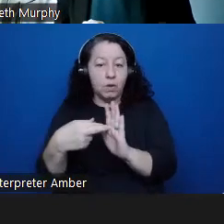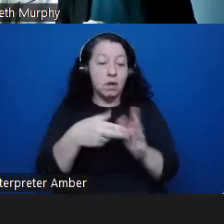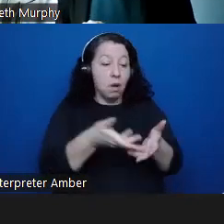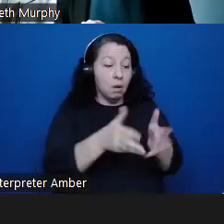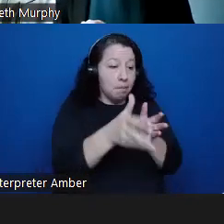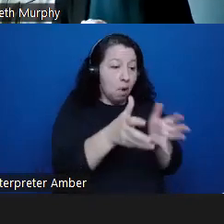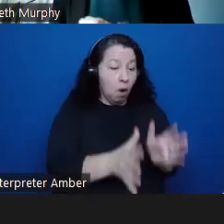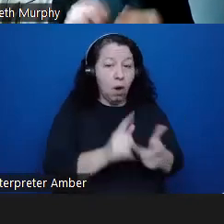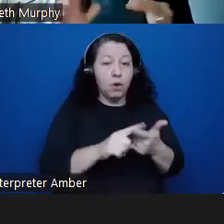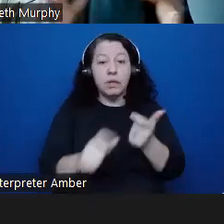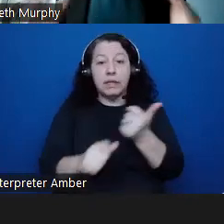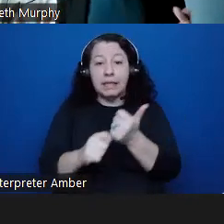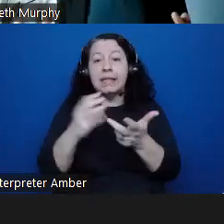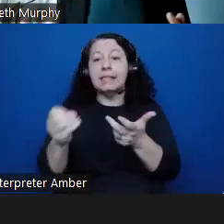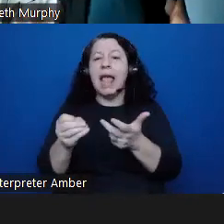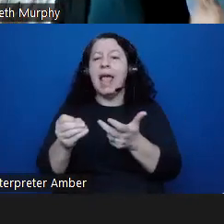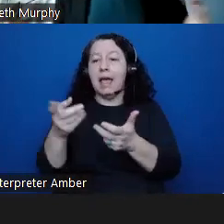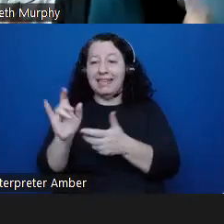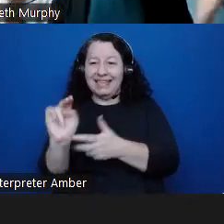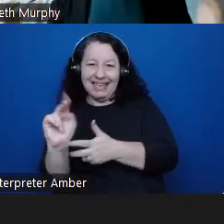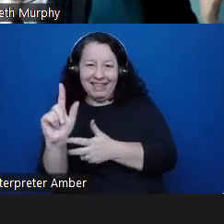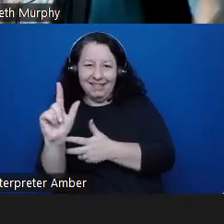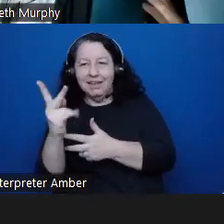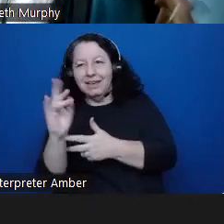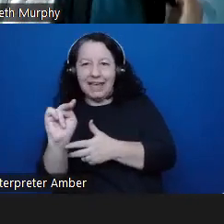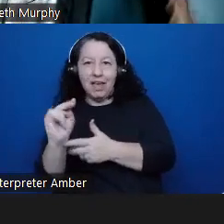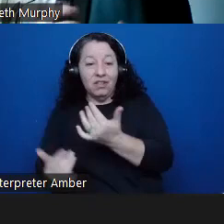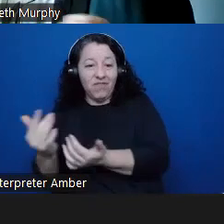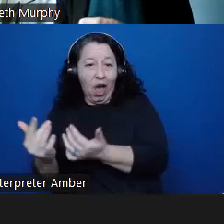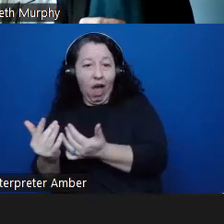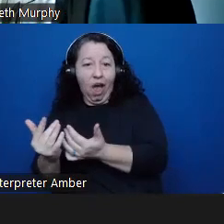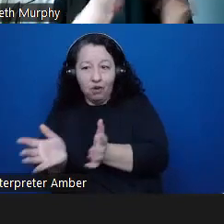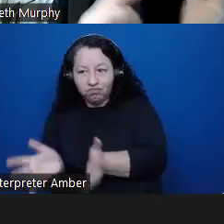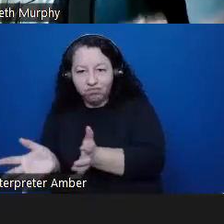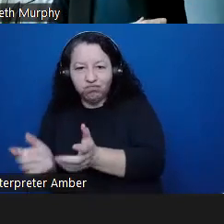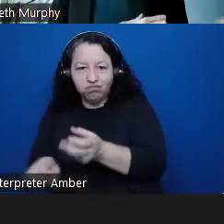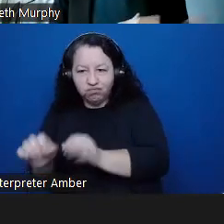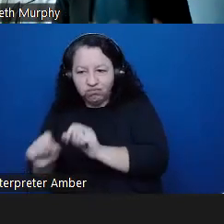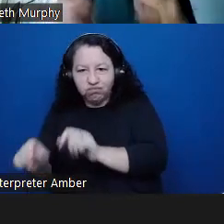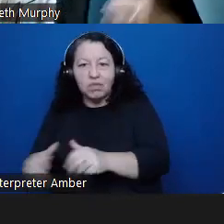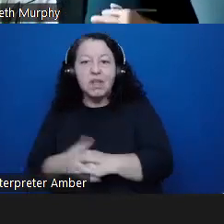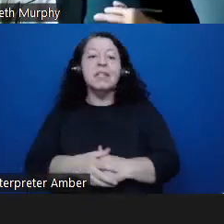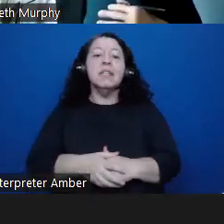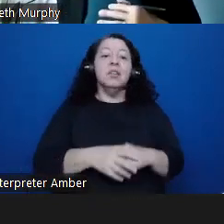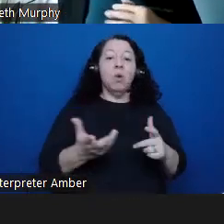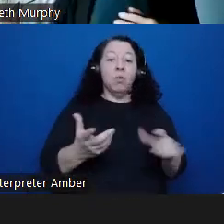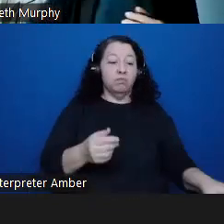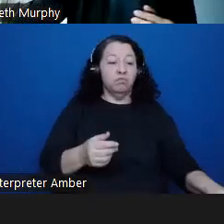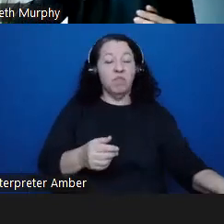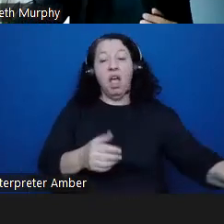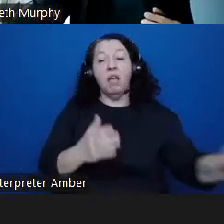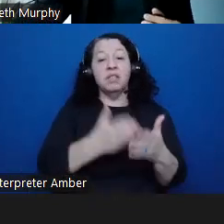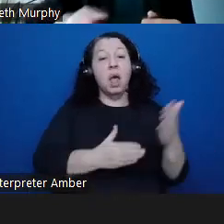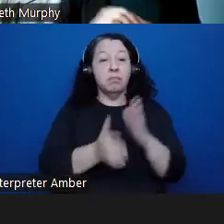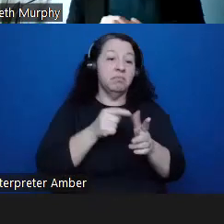for the kilns. There are specialists within Aurelius Pacis's workforce, some skilled, others less